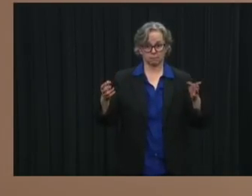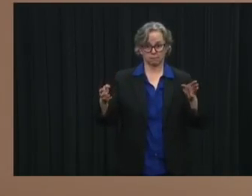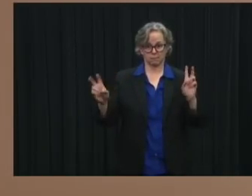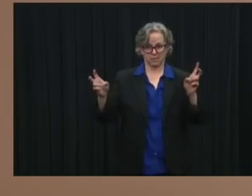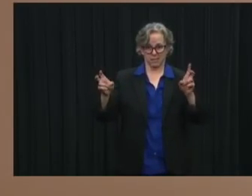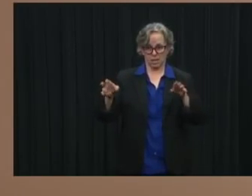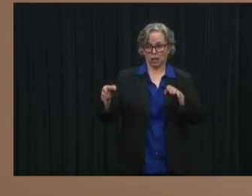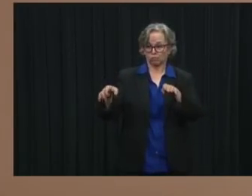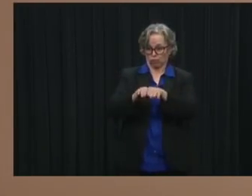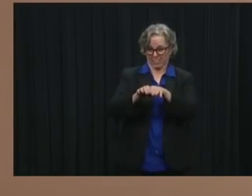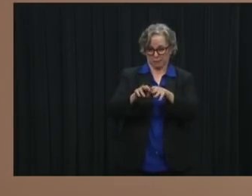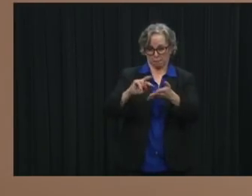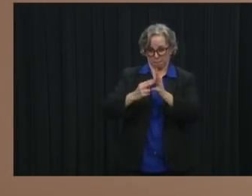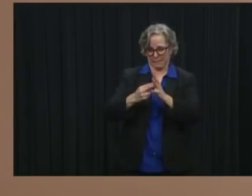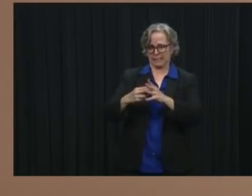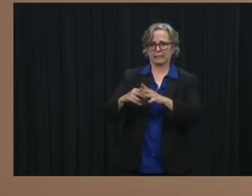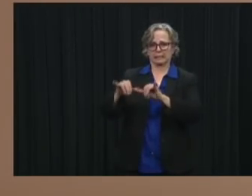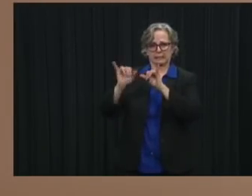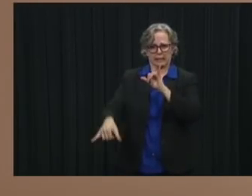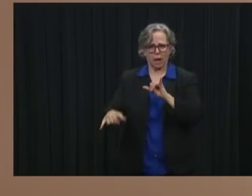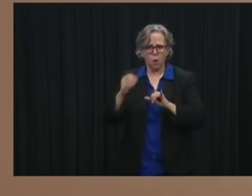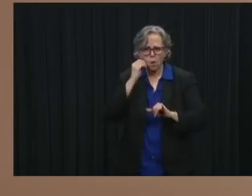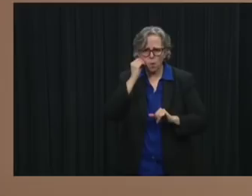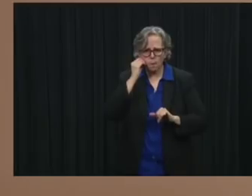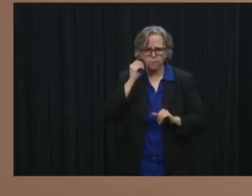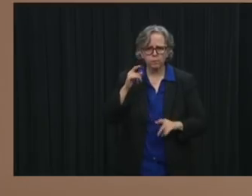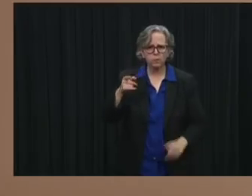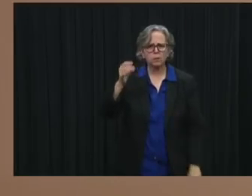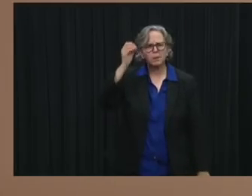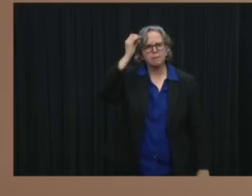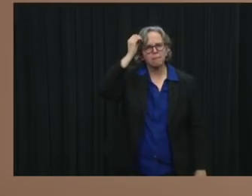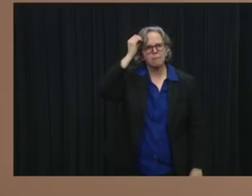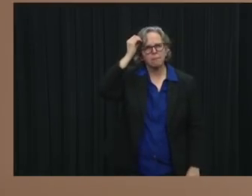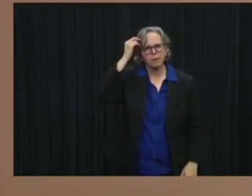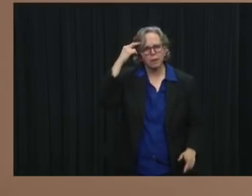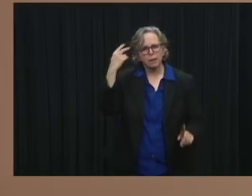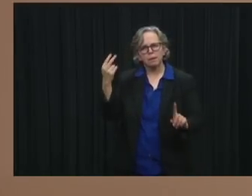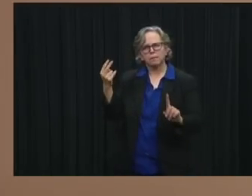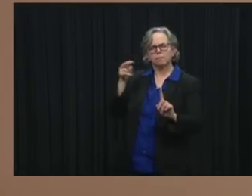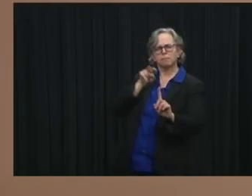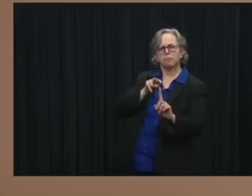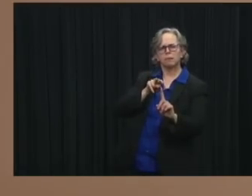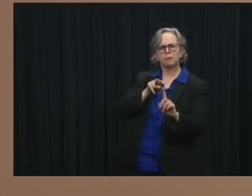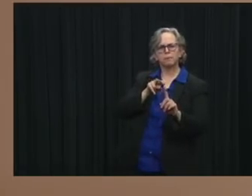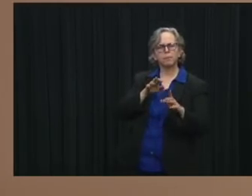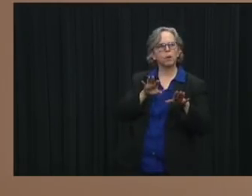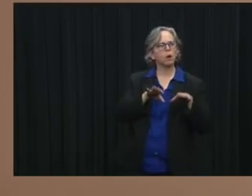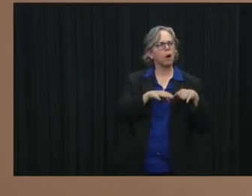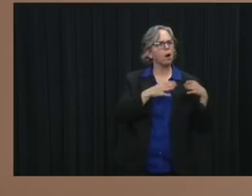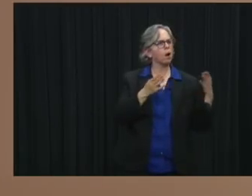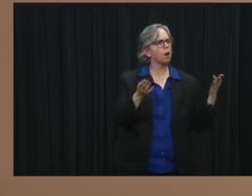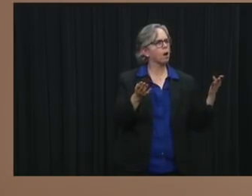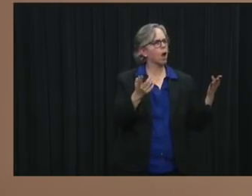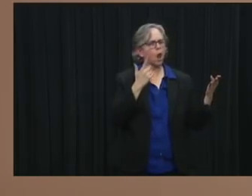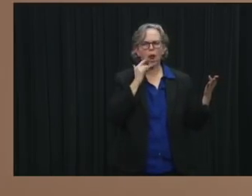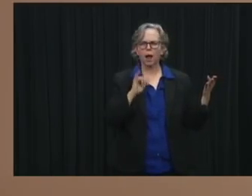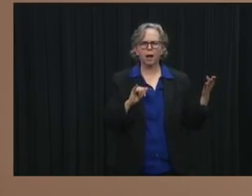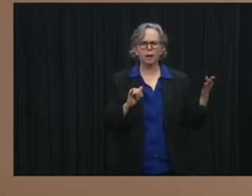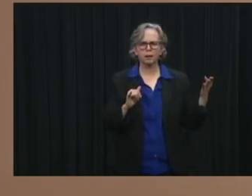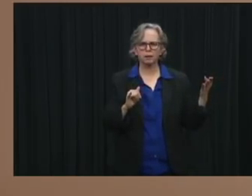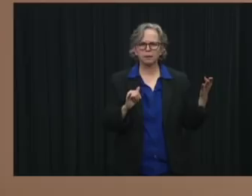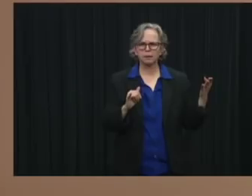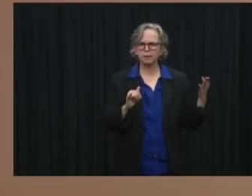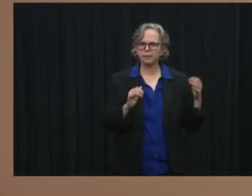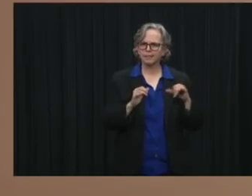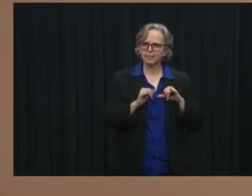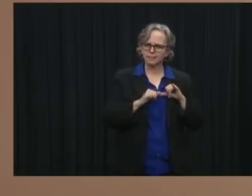time we're going through some really unprecedented things, and I do need you to stay home. It's sunny out. You can go for that walk with your dog,